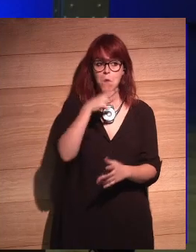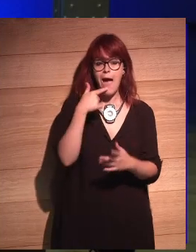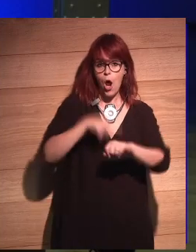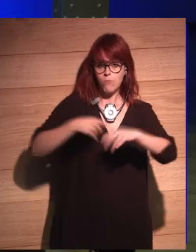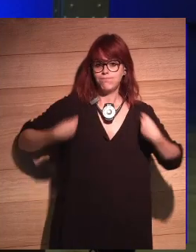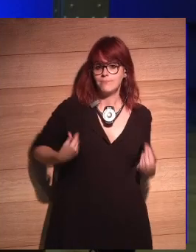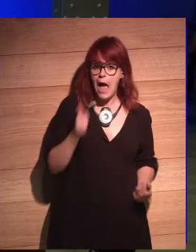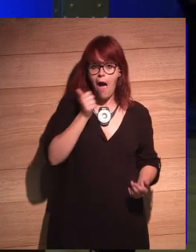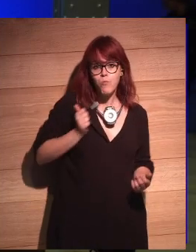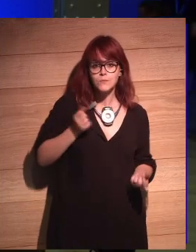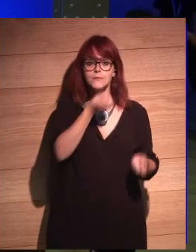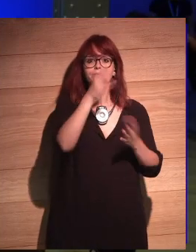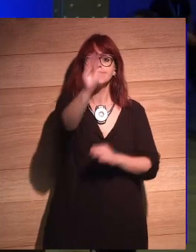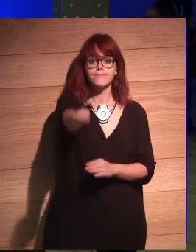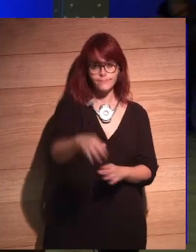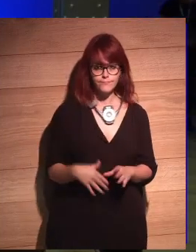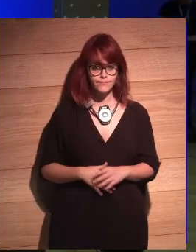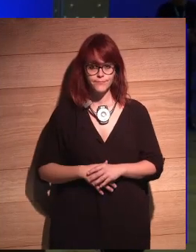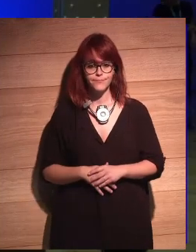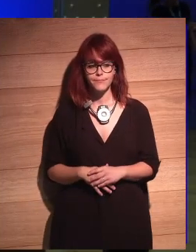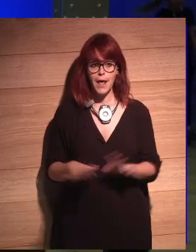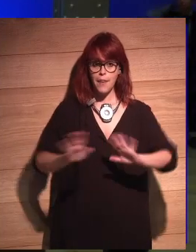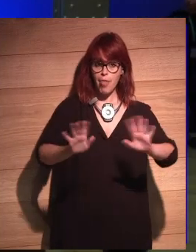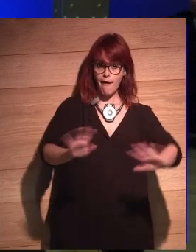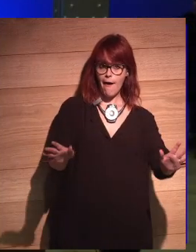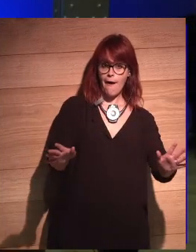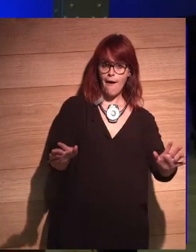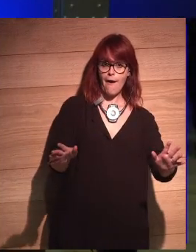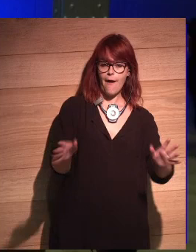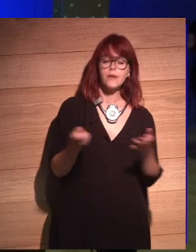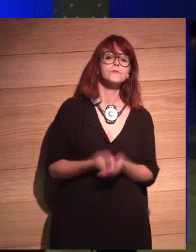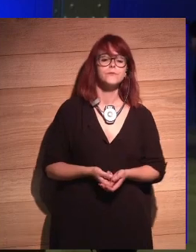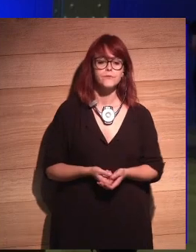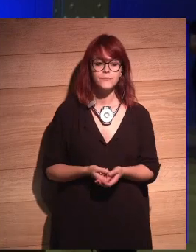the opportunity. If you have any questions for Ian, this is the right time to ask them.